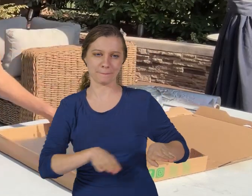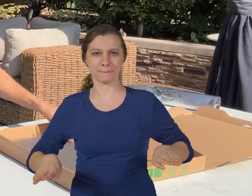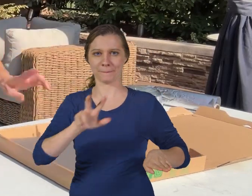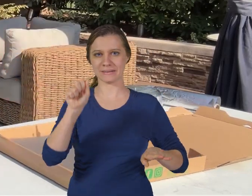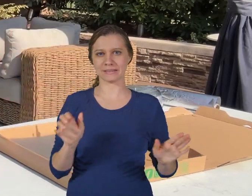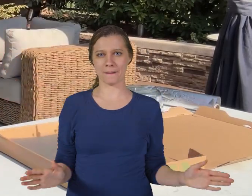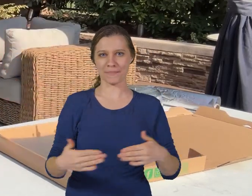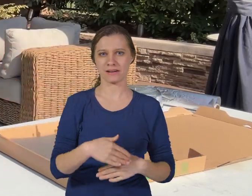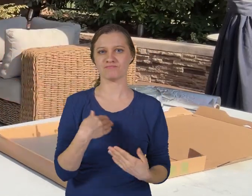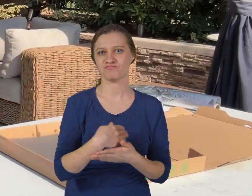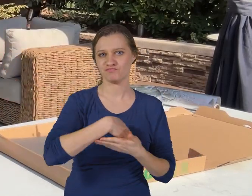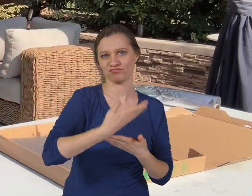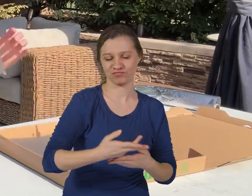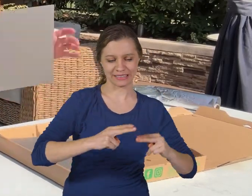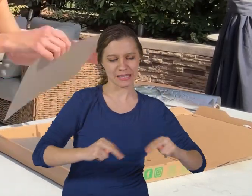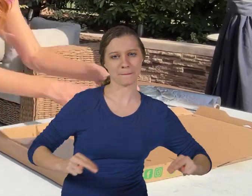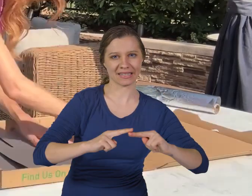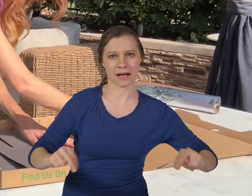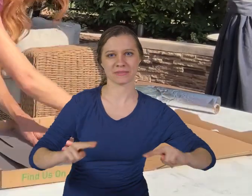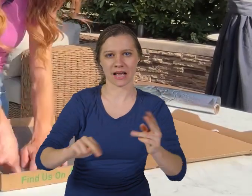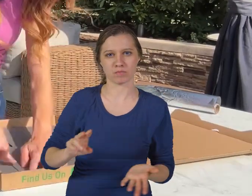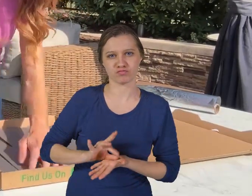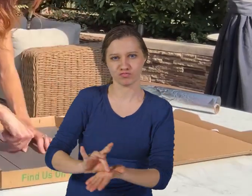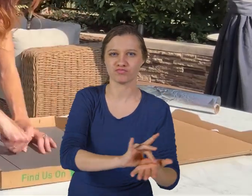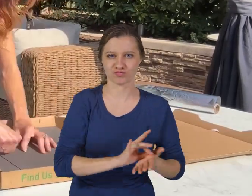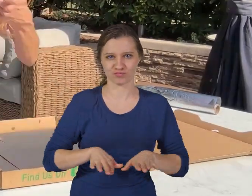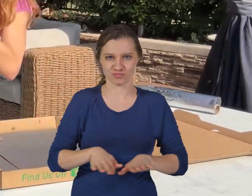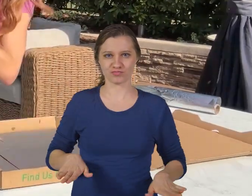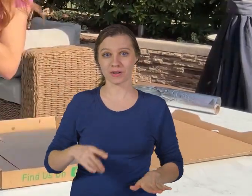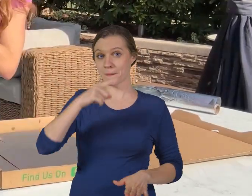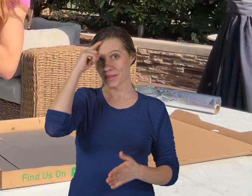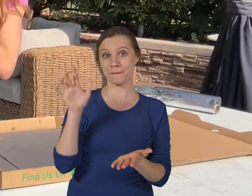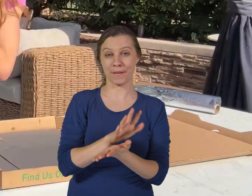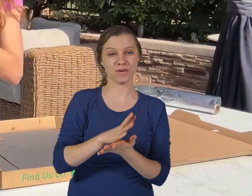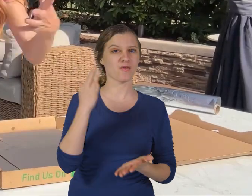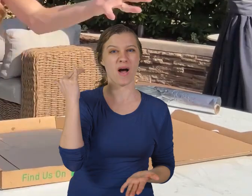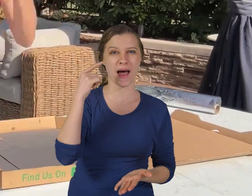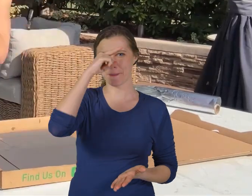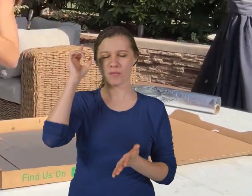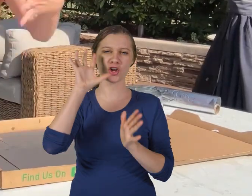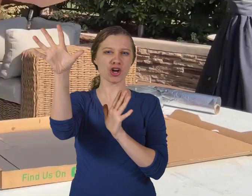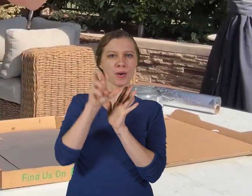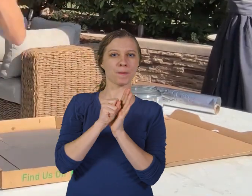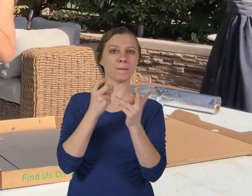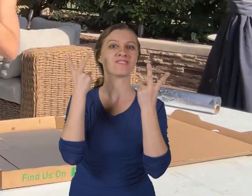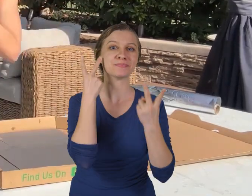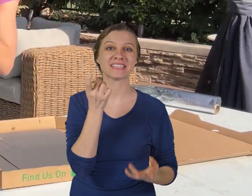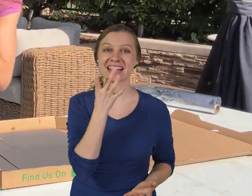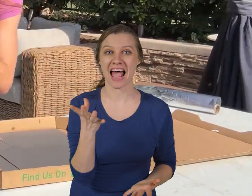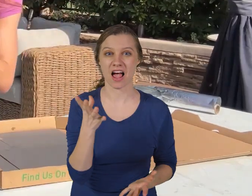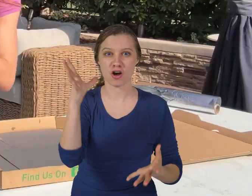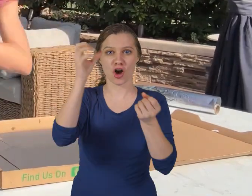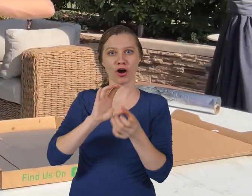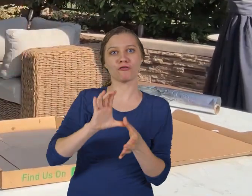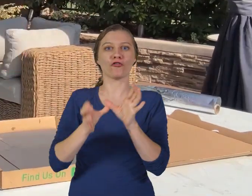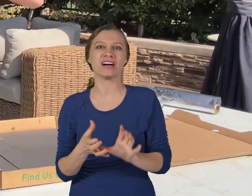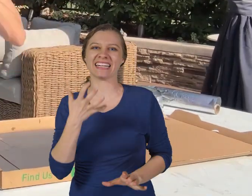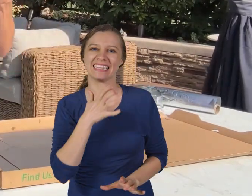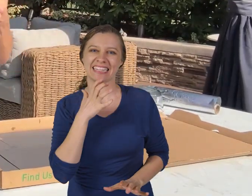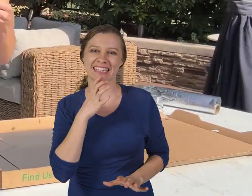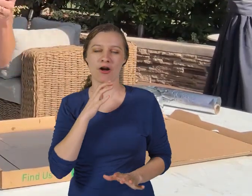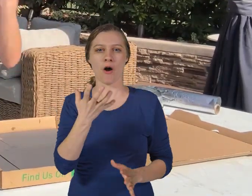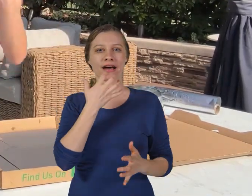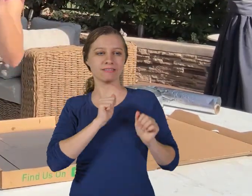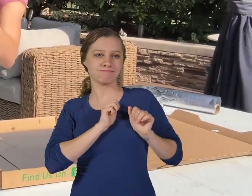that on the bottom of our pizza box and tape it down. We're using black paper here because black absorbs visible light and